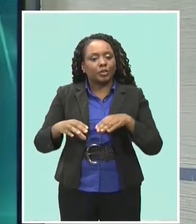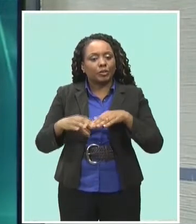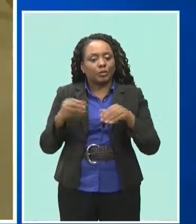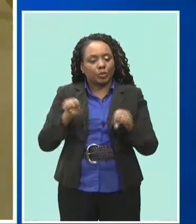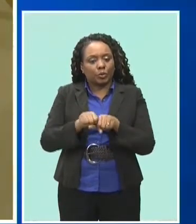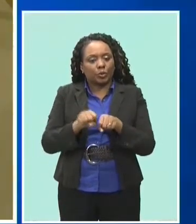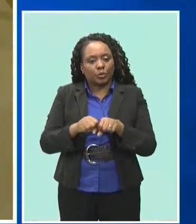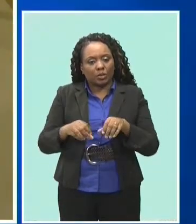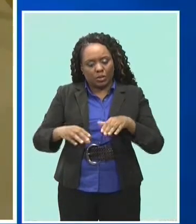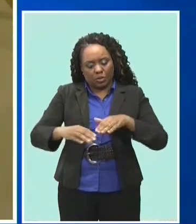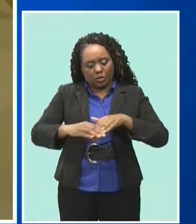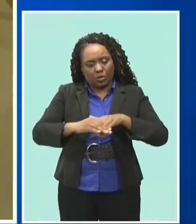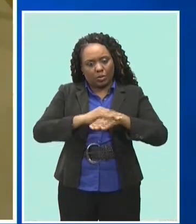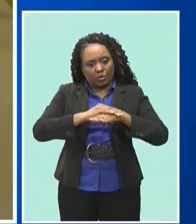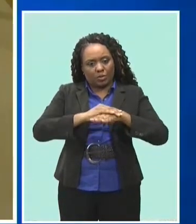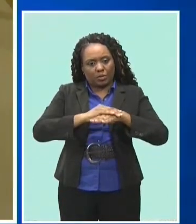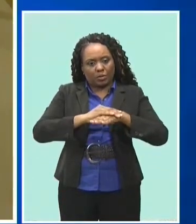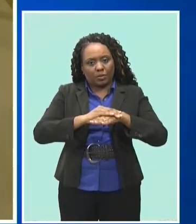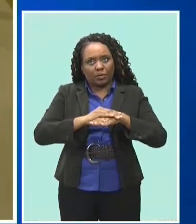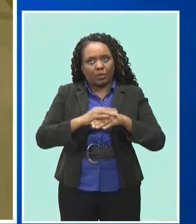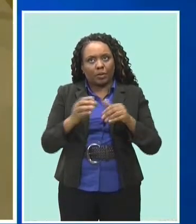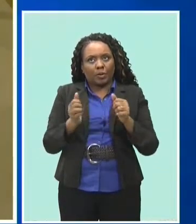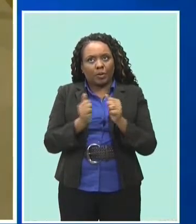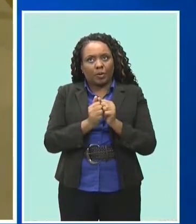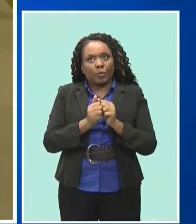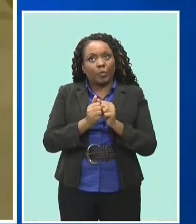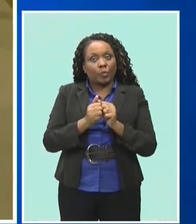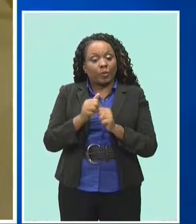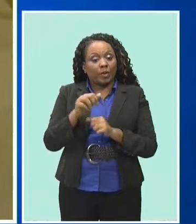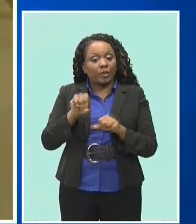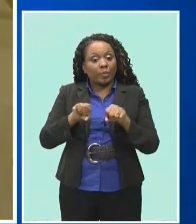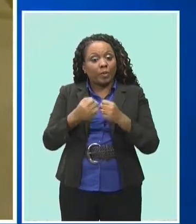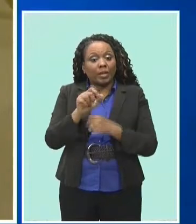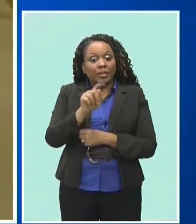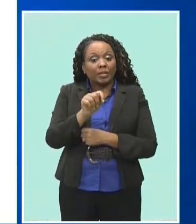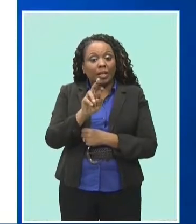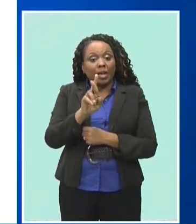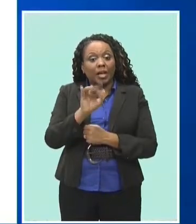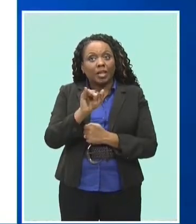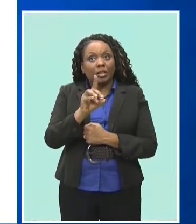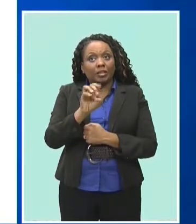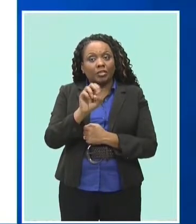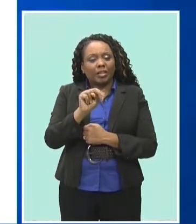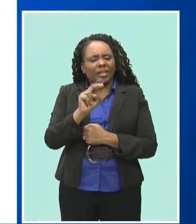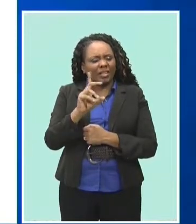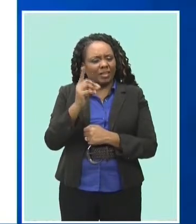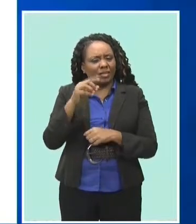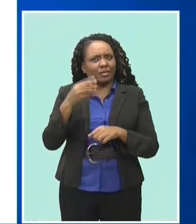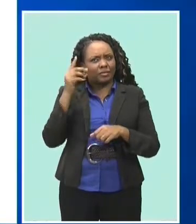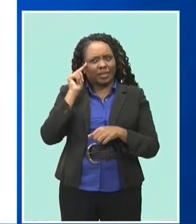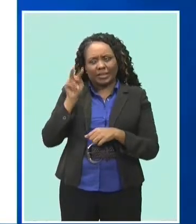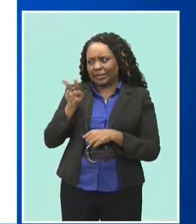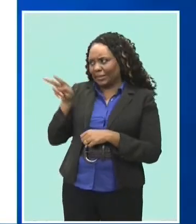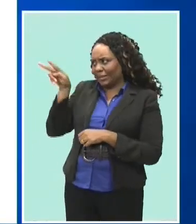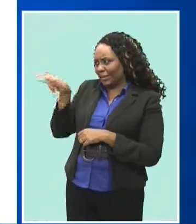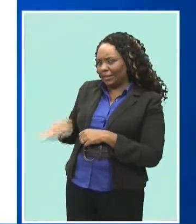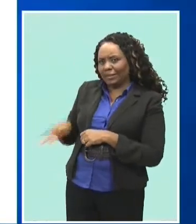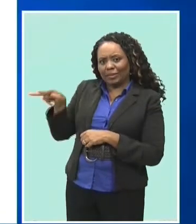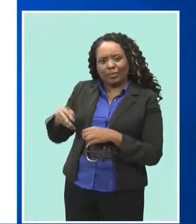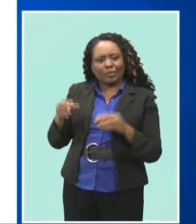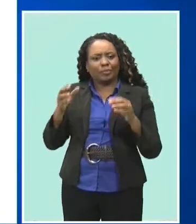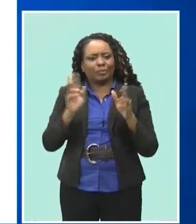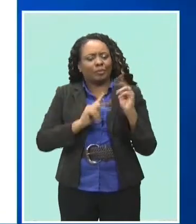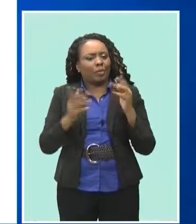range of slides branded with a broken trident under his name Trots. Slides are currently trending because of the desire for a